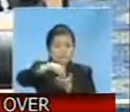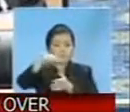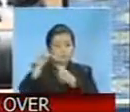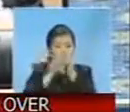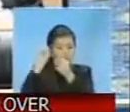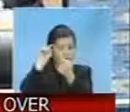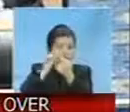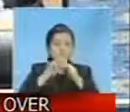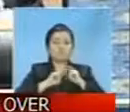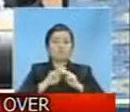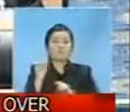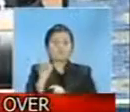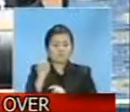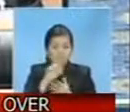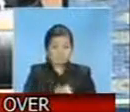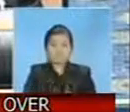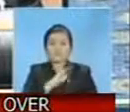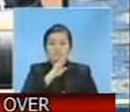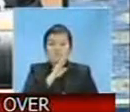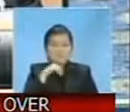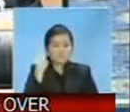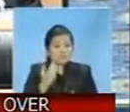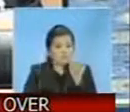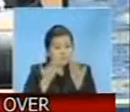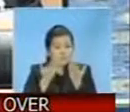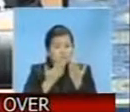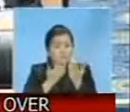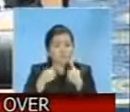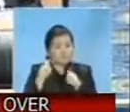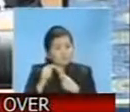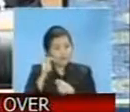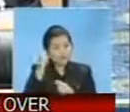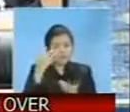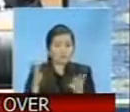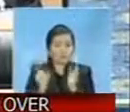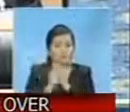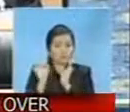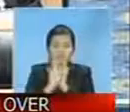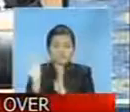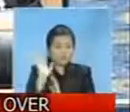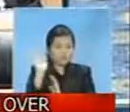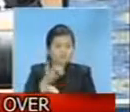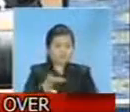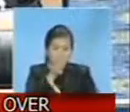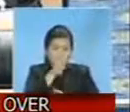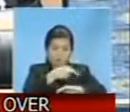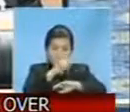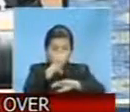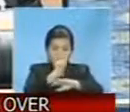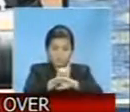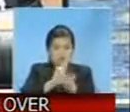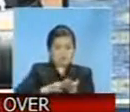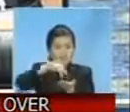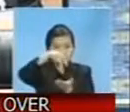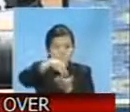government. The opposition party also insisted that it is not possible to nullify judicial rulings already handed down